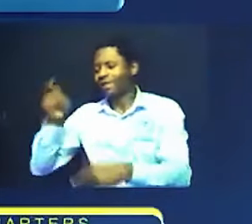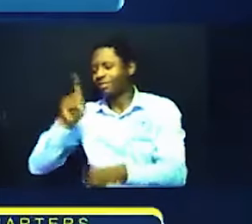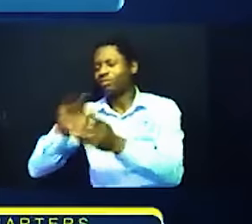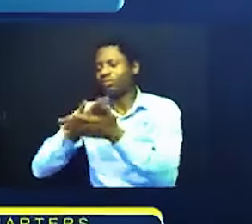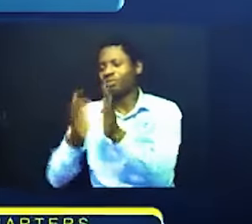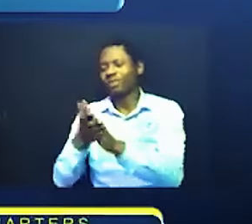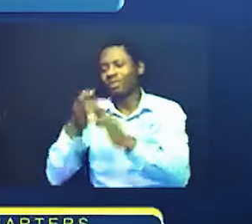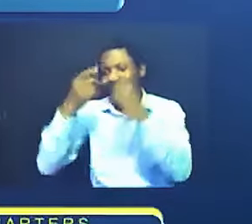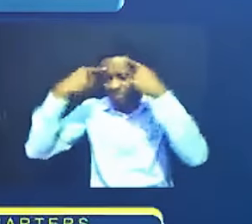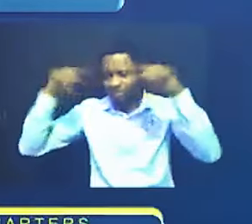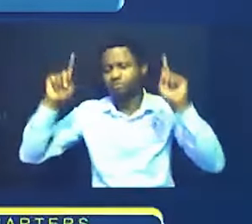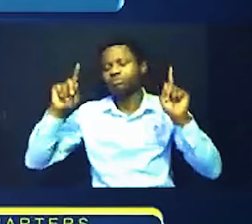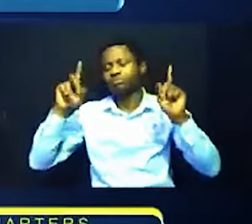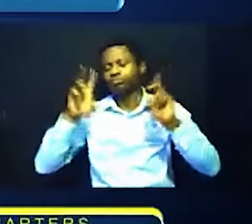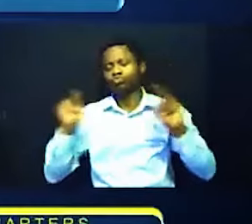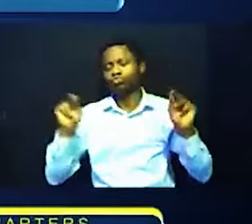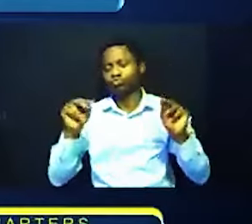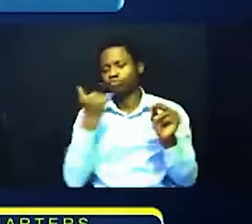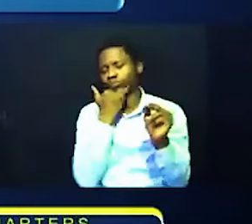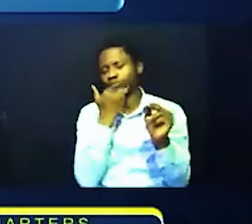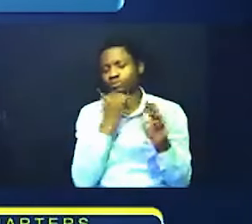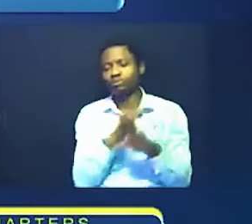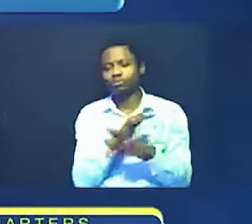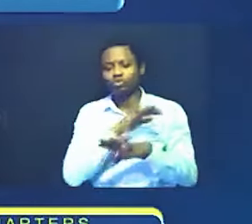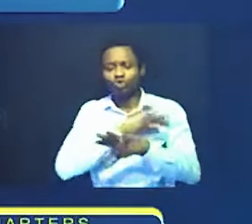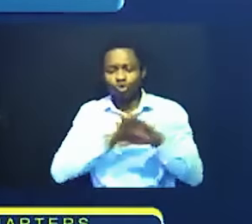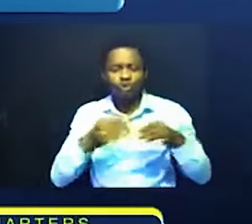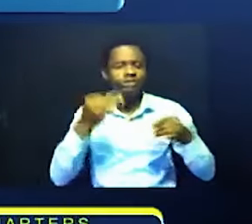someone's don't be unnecessarily